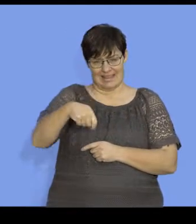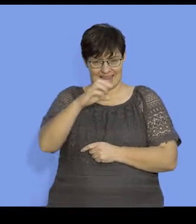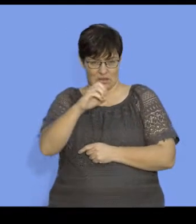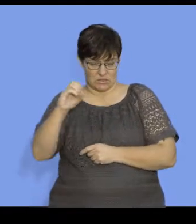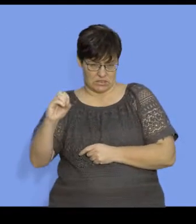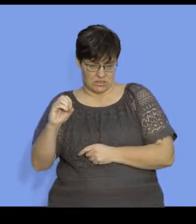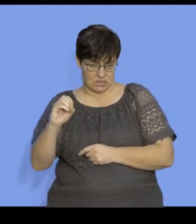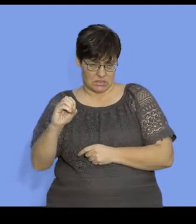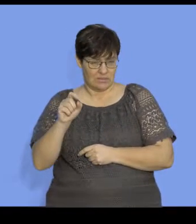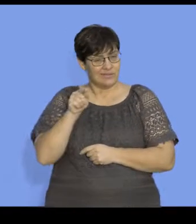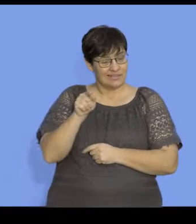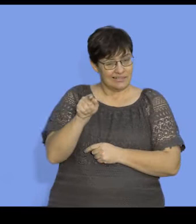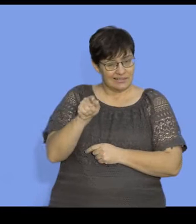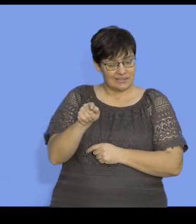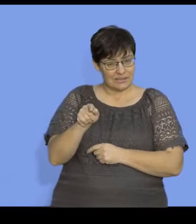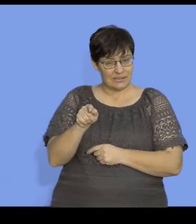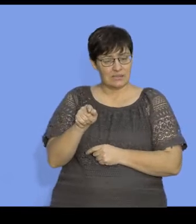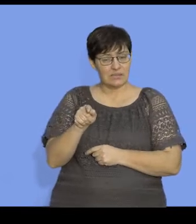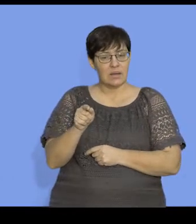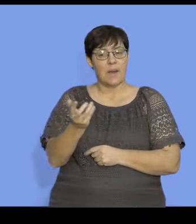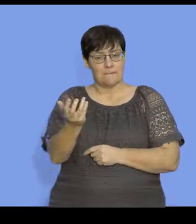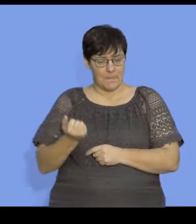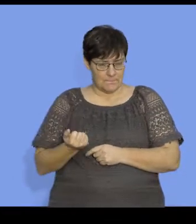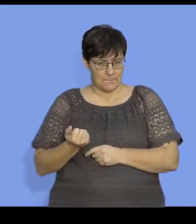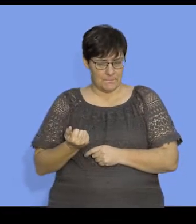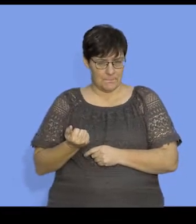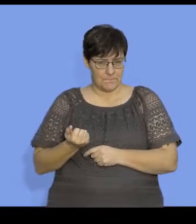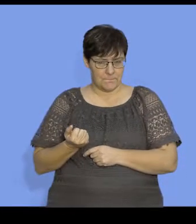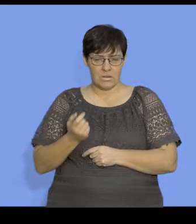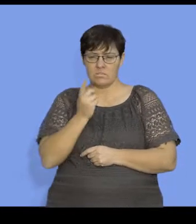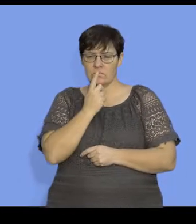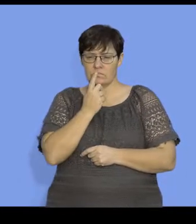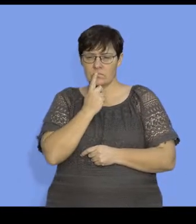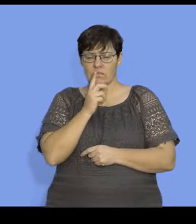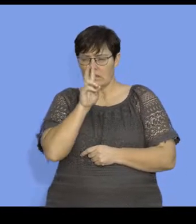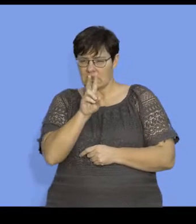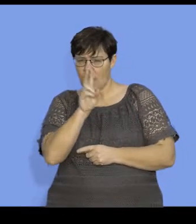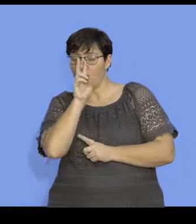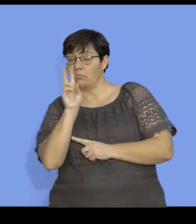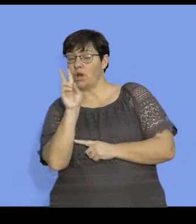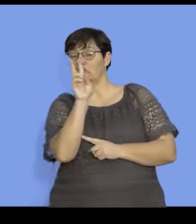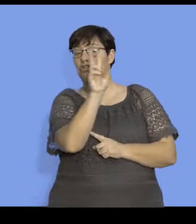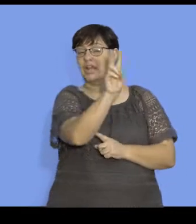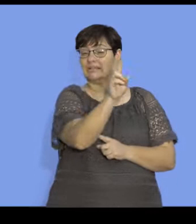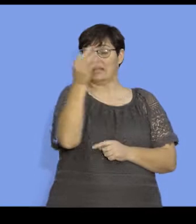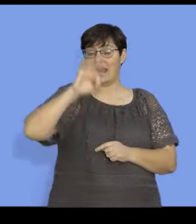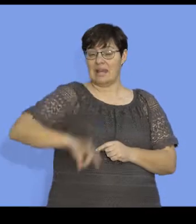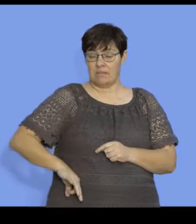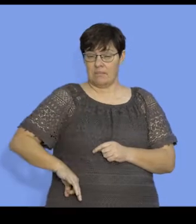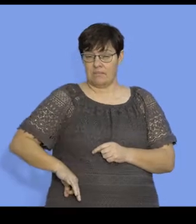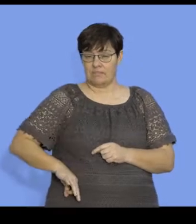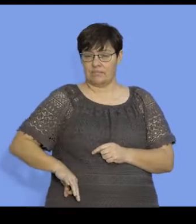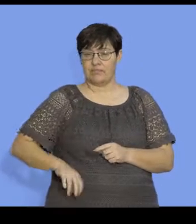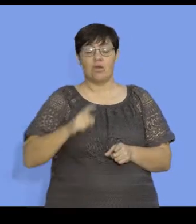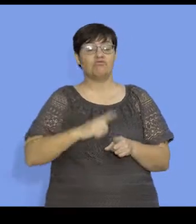50,000 and we say that's the amount that we have received, clearly you can see in your projected income statement,